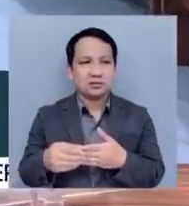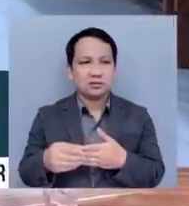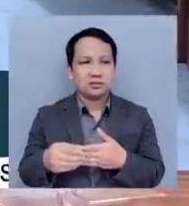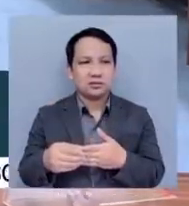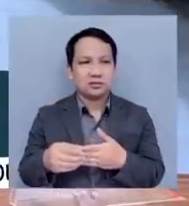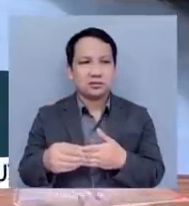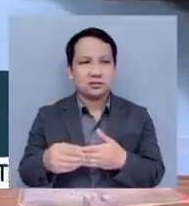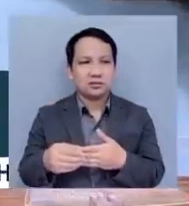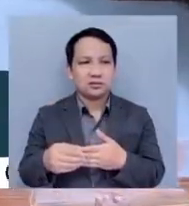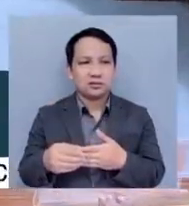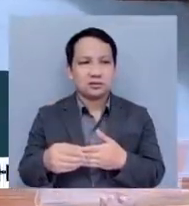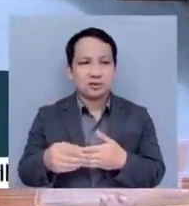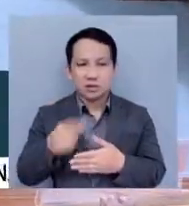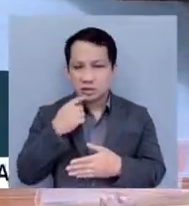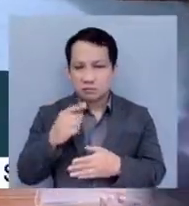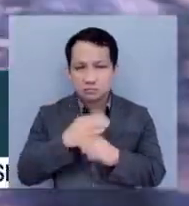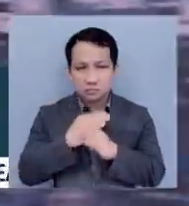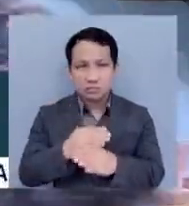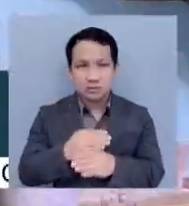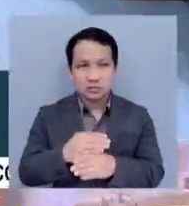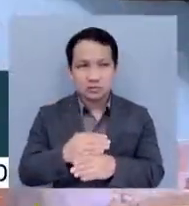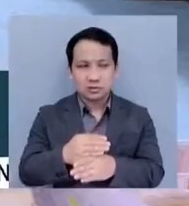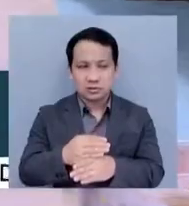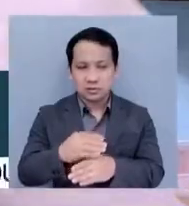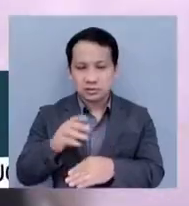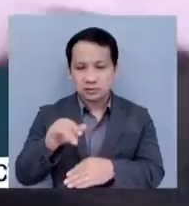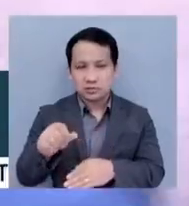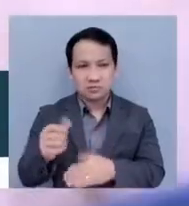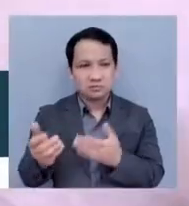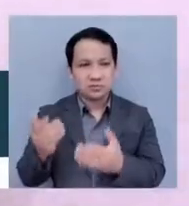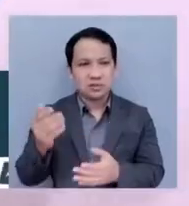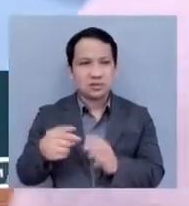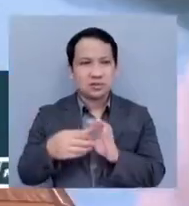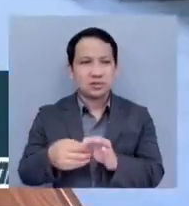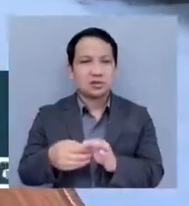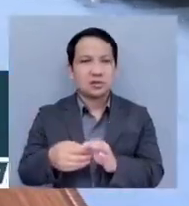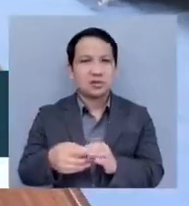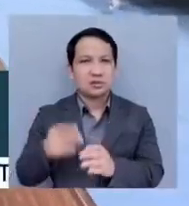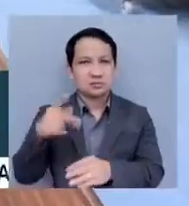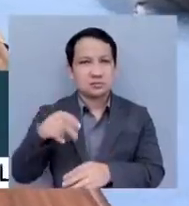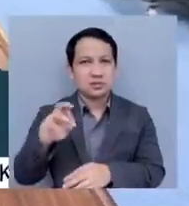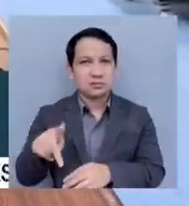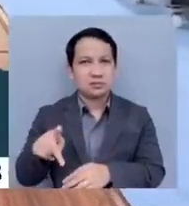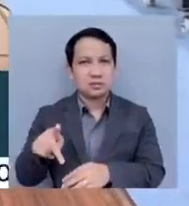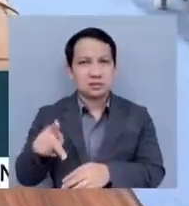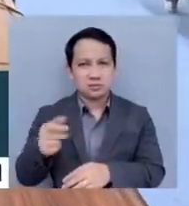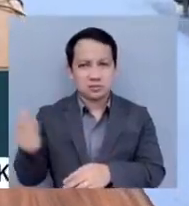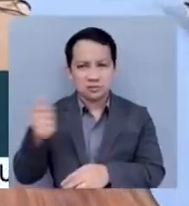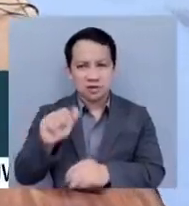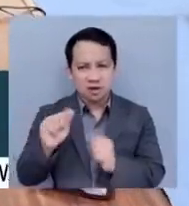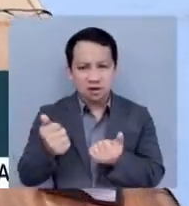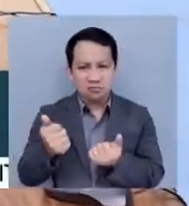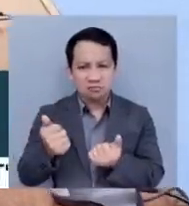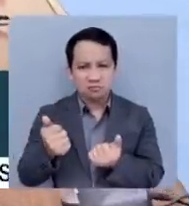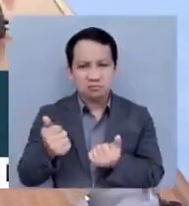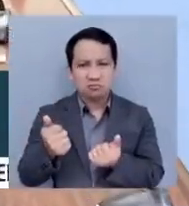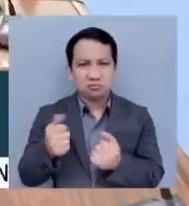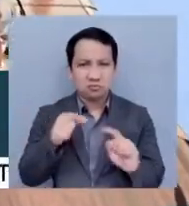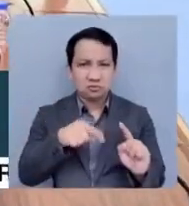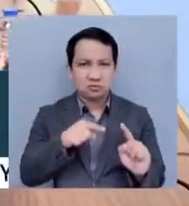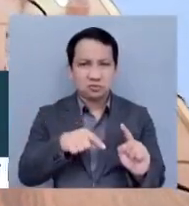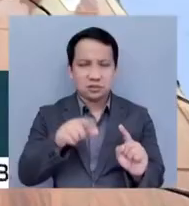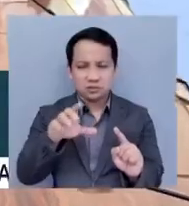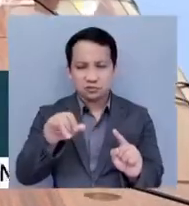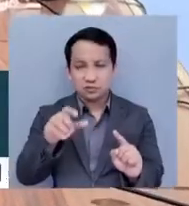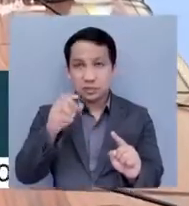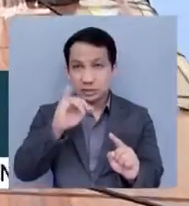is protecting Colonel Ibanez, maybe the PNP can determine that how come na si Colonel